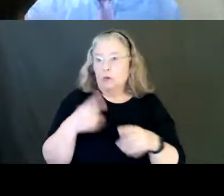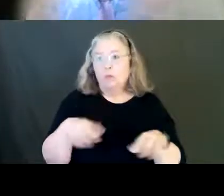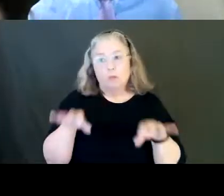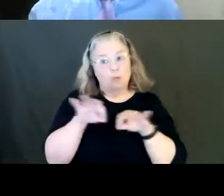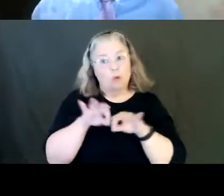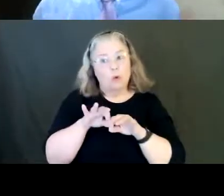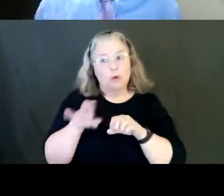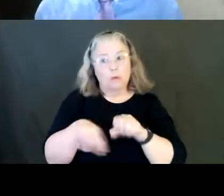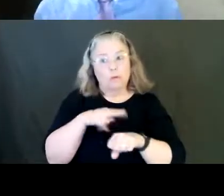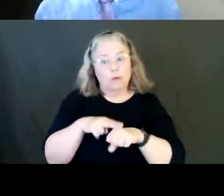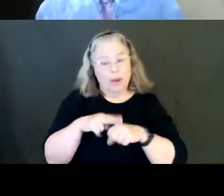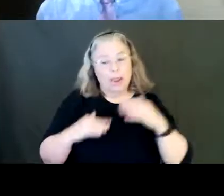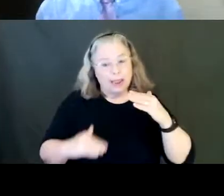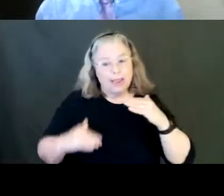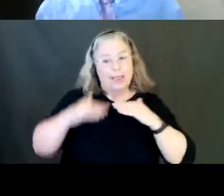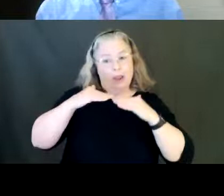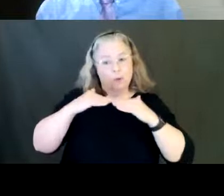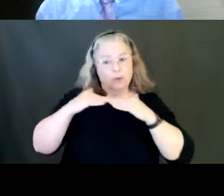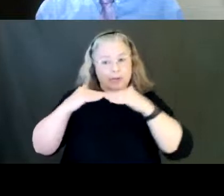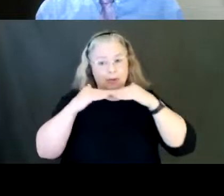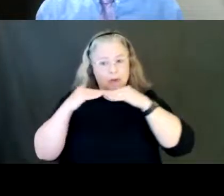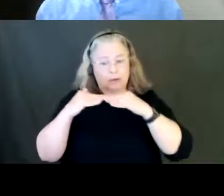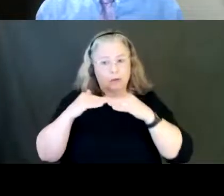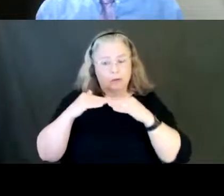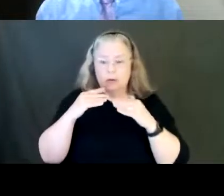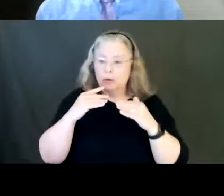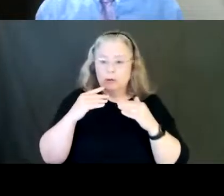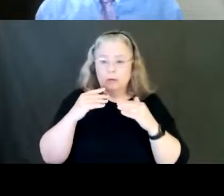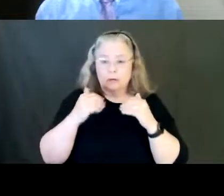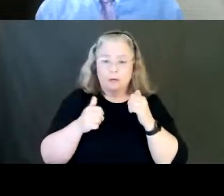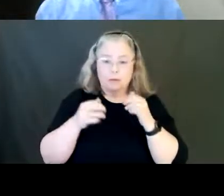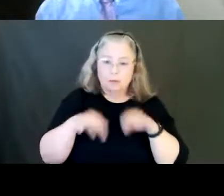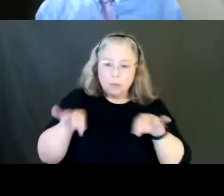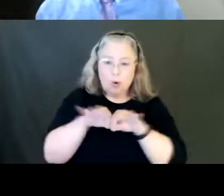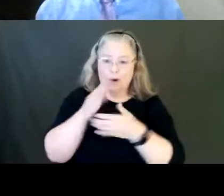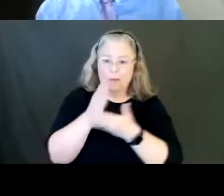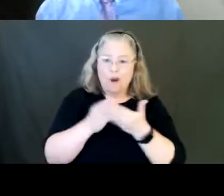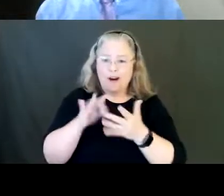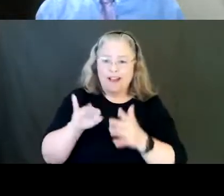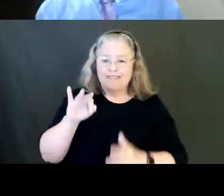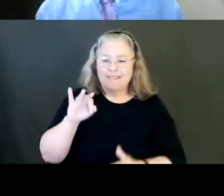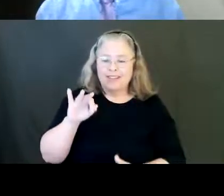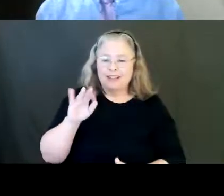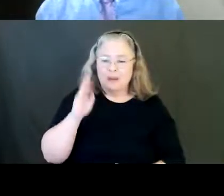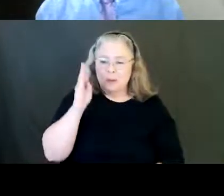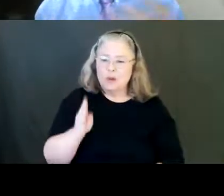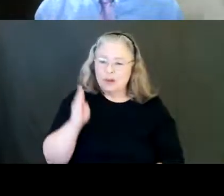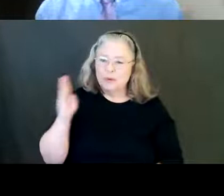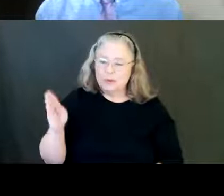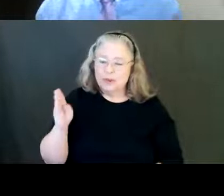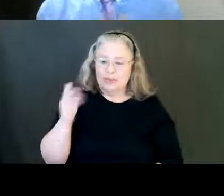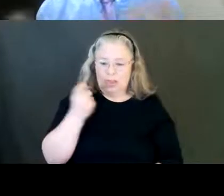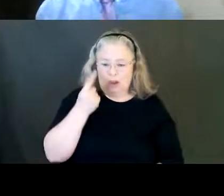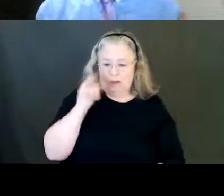of course equity being one of the main pillars of Brilliant Beginnings. Understanding that